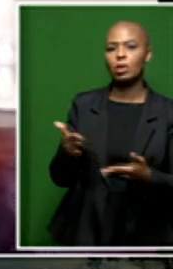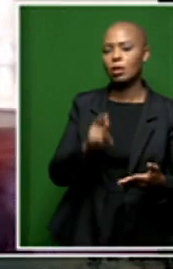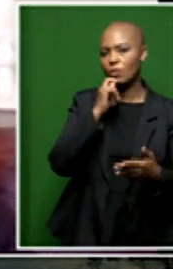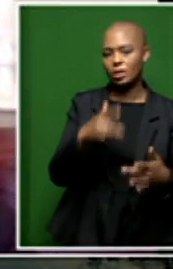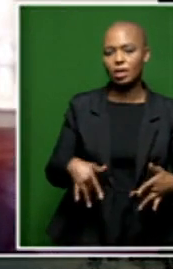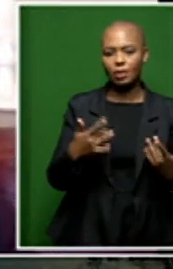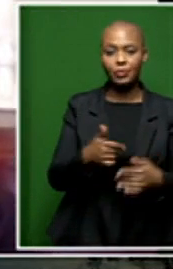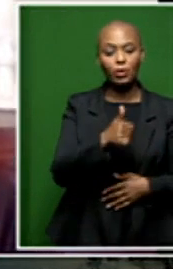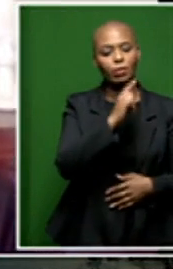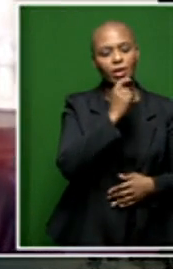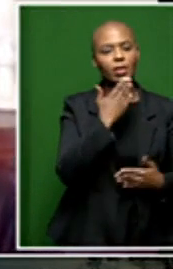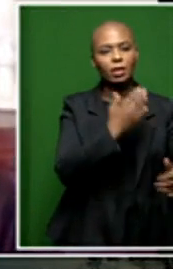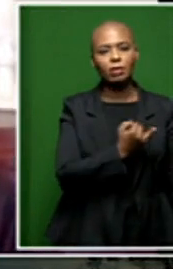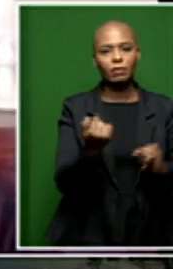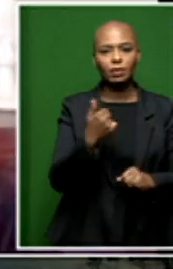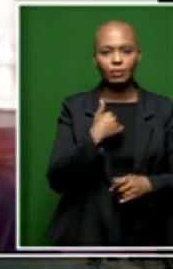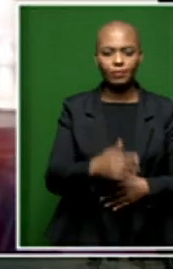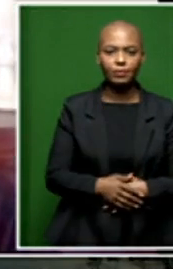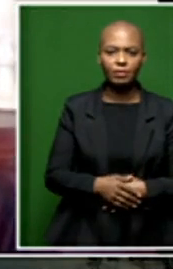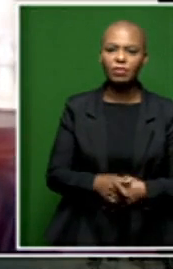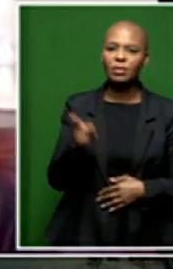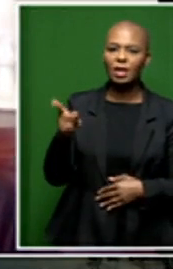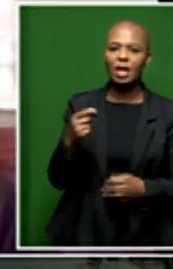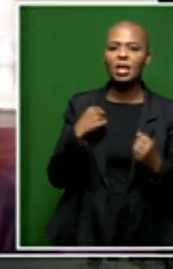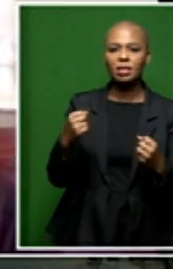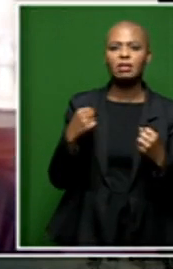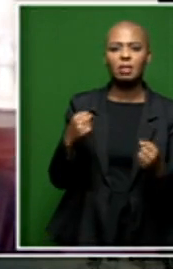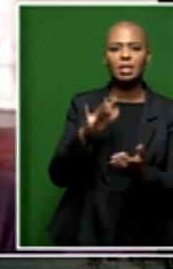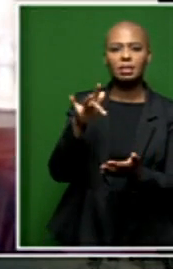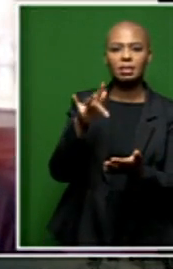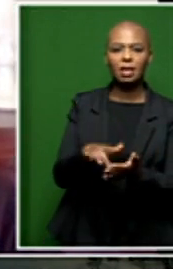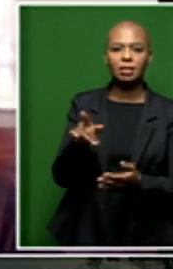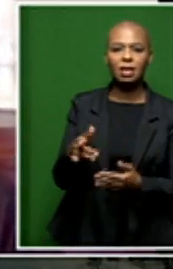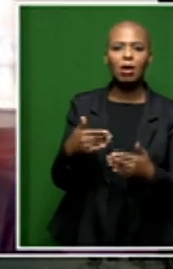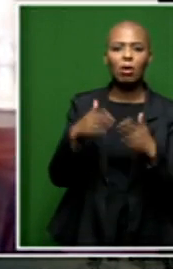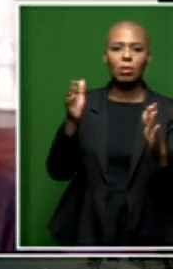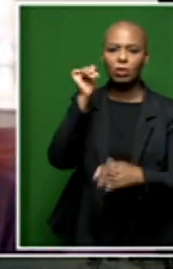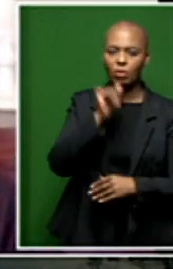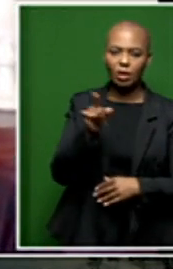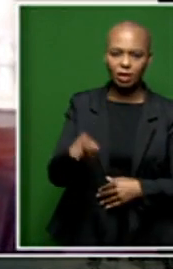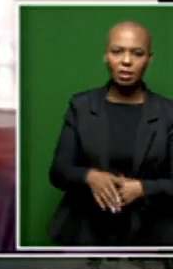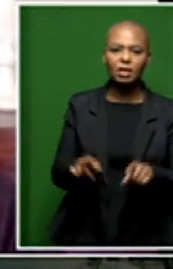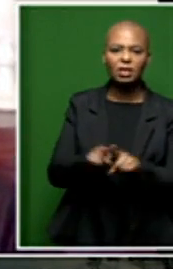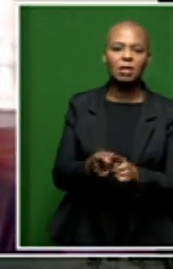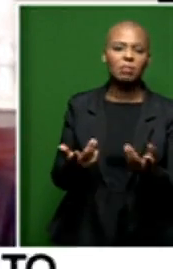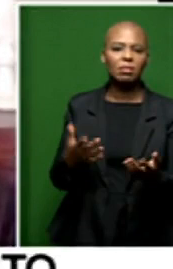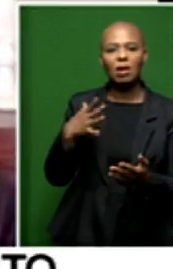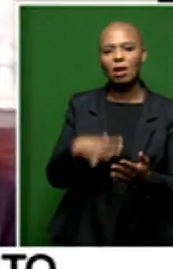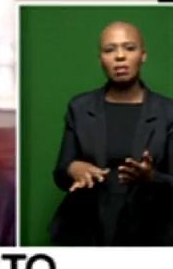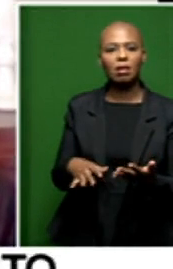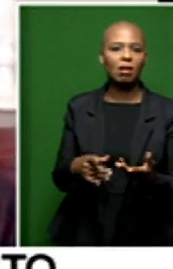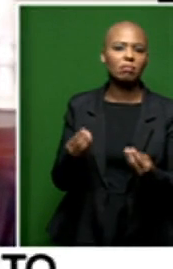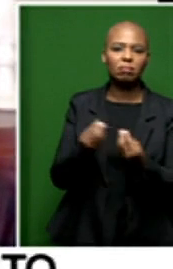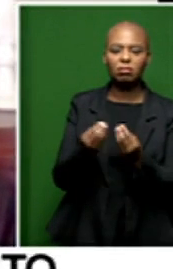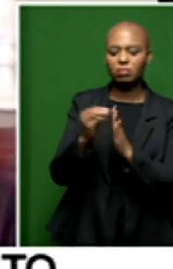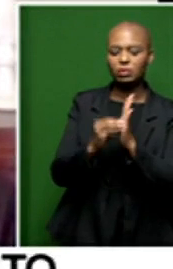Good morning, and thank you for having me. Tell us about your gym. When was it opened? And just take us through some of the techniques that are